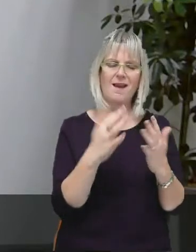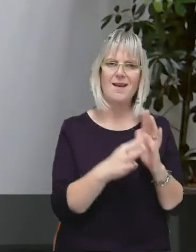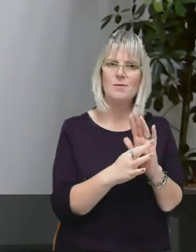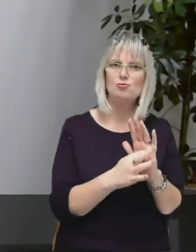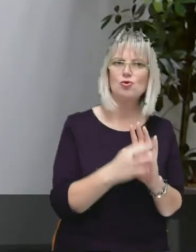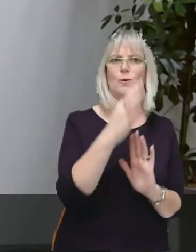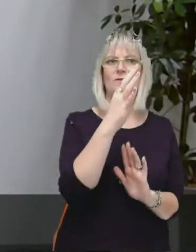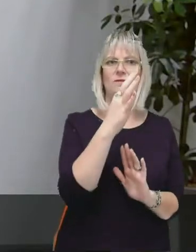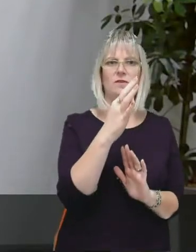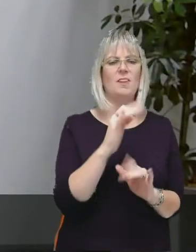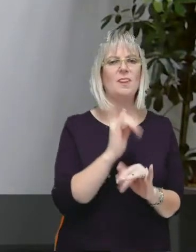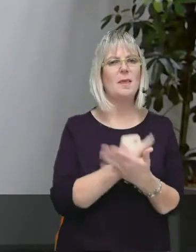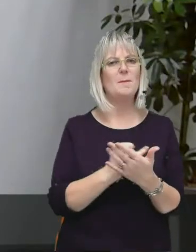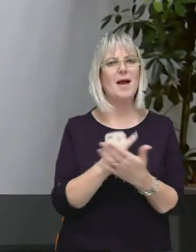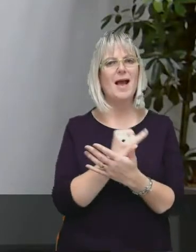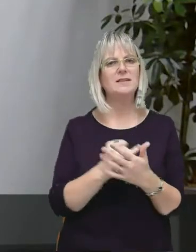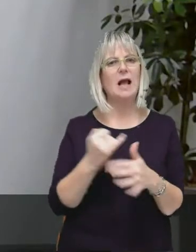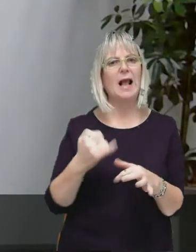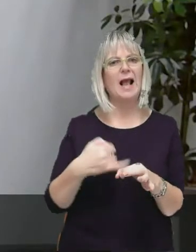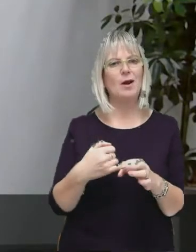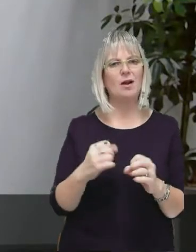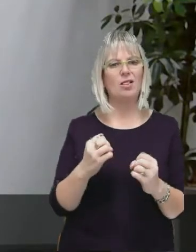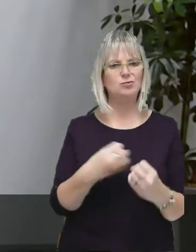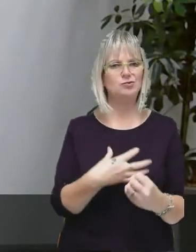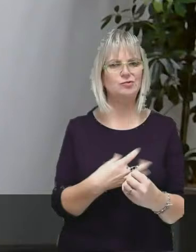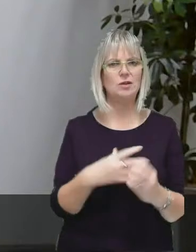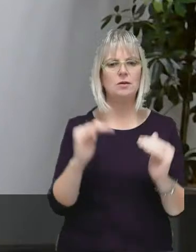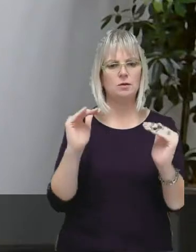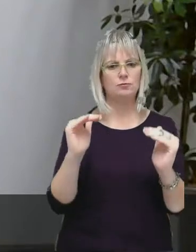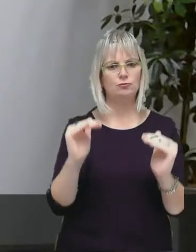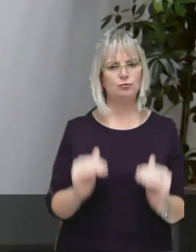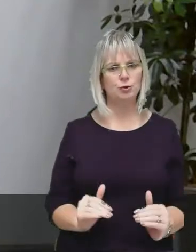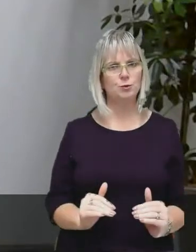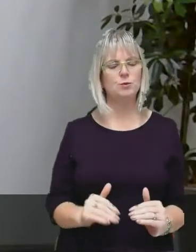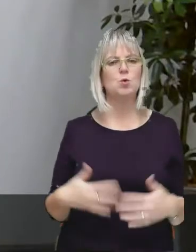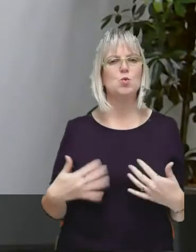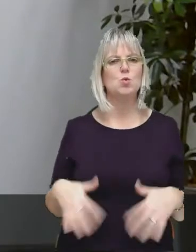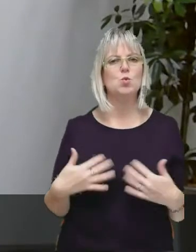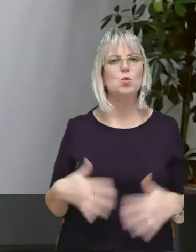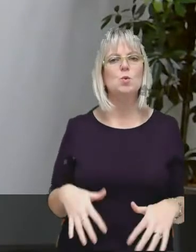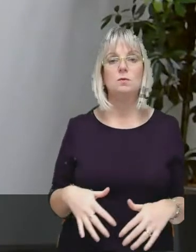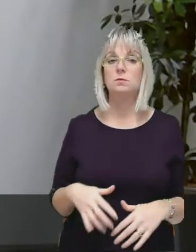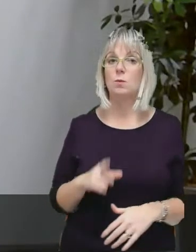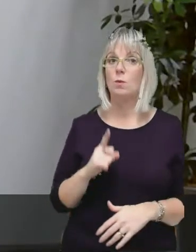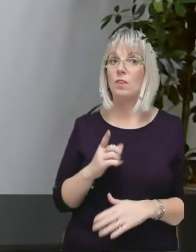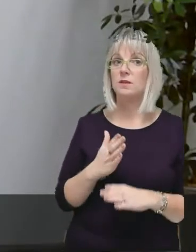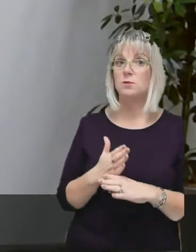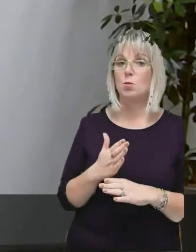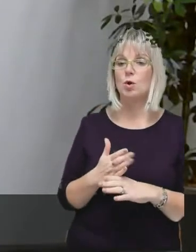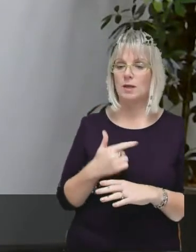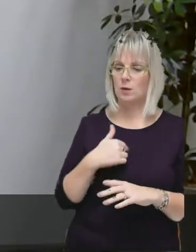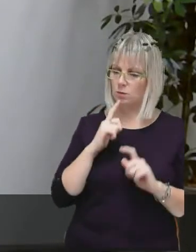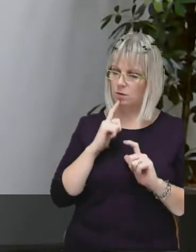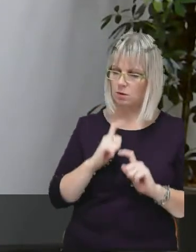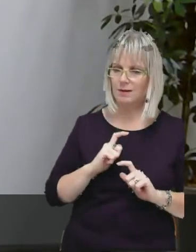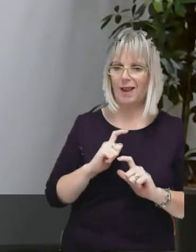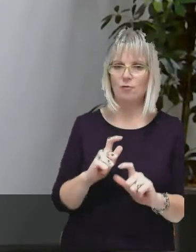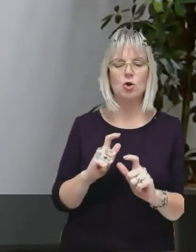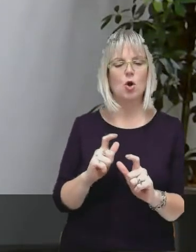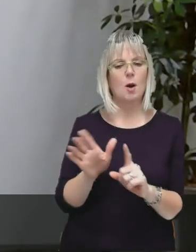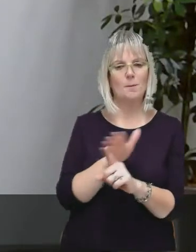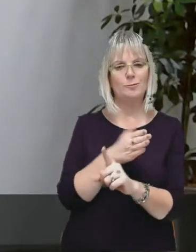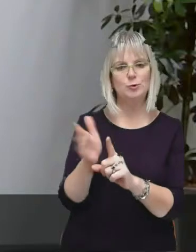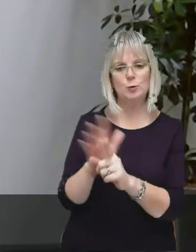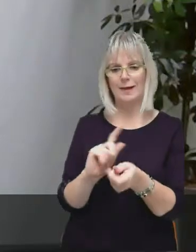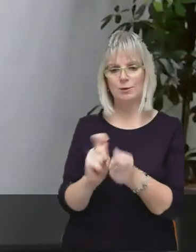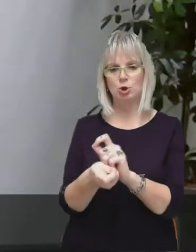Hall's scrappage scheme, you can benefit to move away from a polluting vehicle, and I'll continue to try and persuade the government to do the right thing and support us as well.